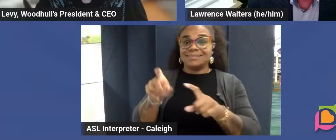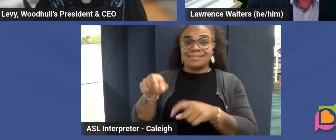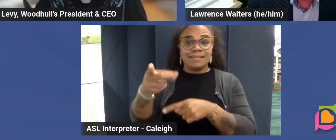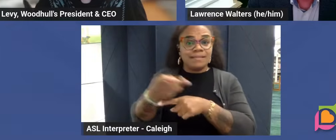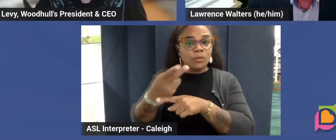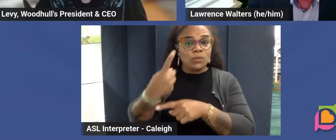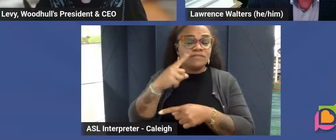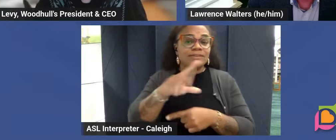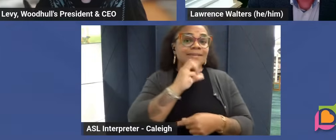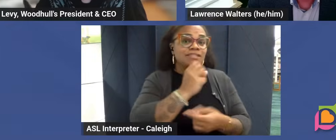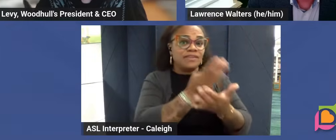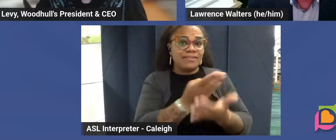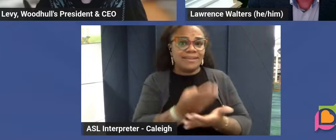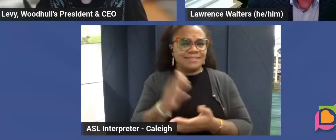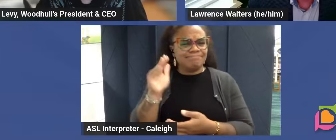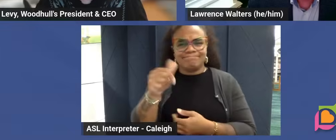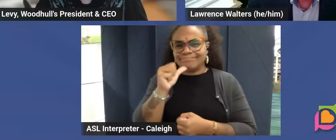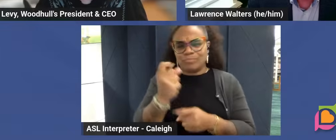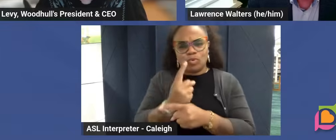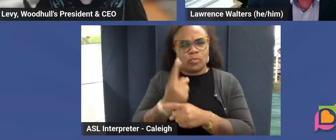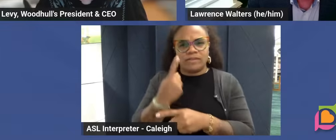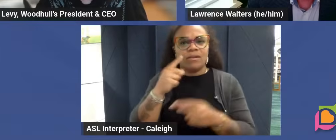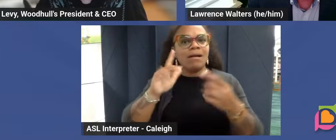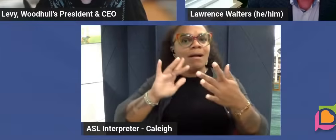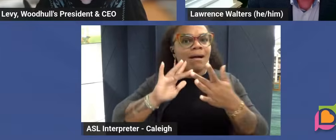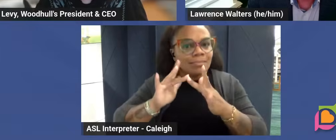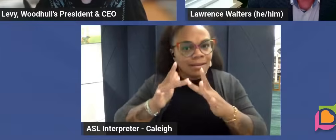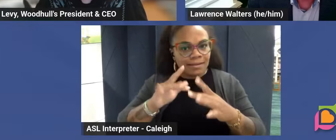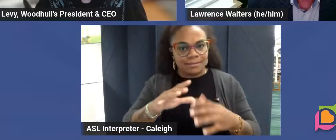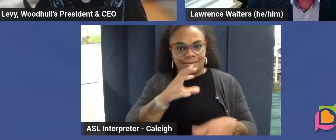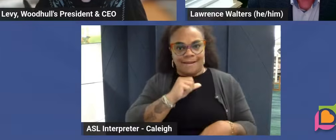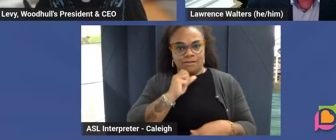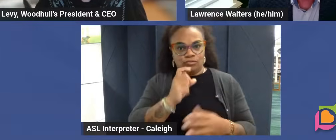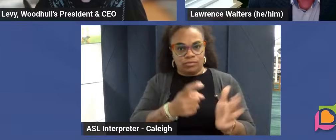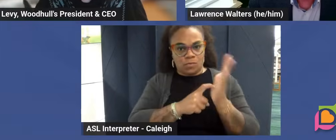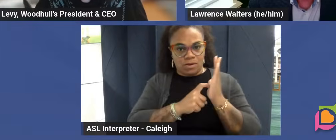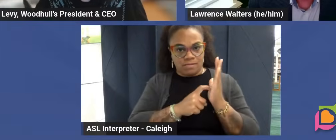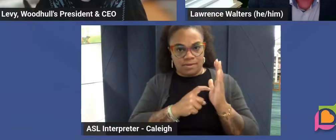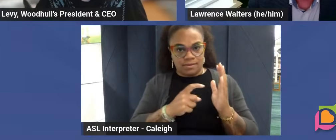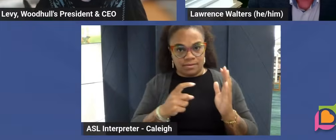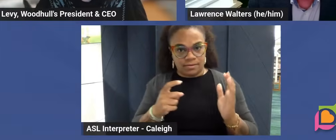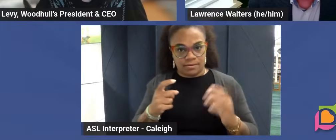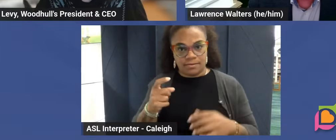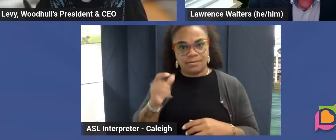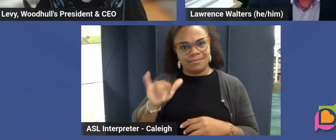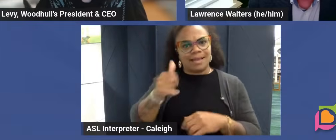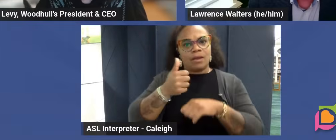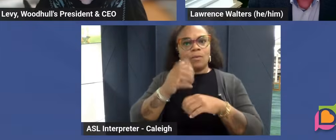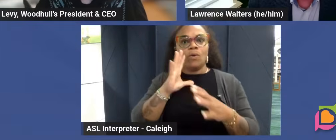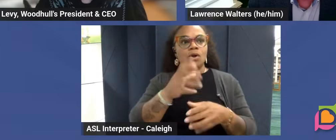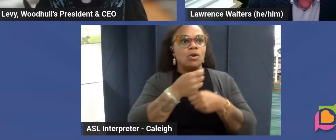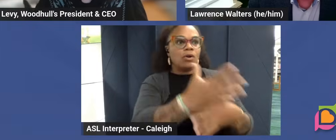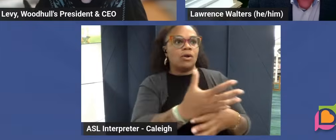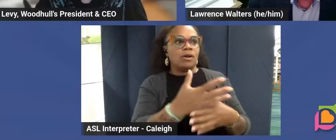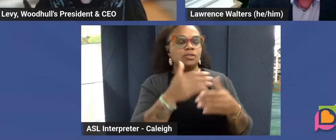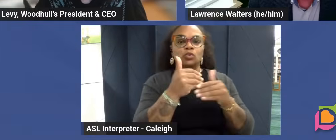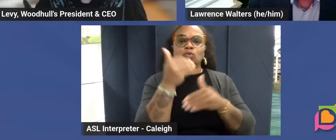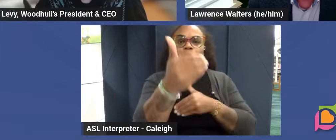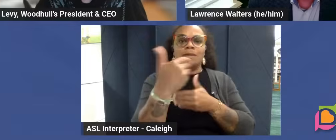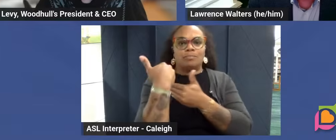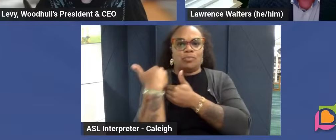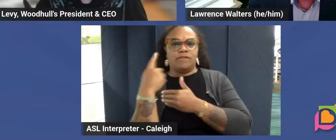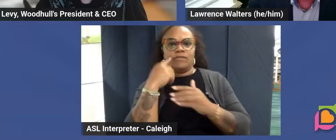an age verification system for online age requirements that imposes a burden on all adults. Anybody who wants